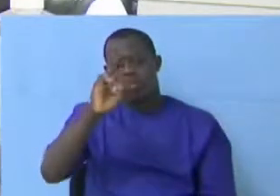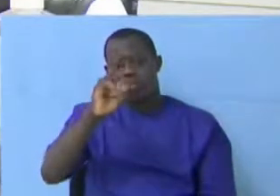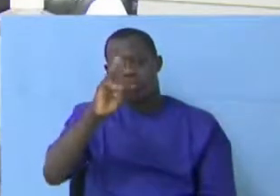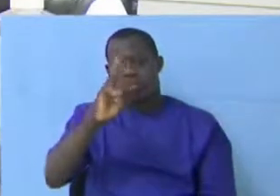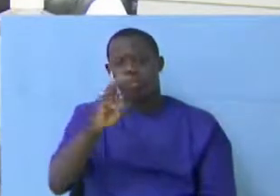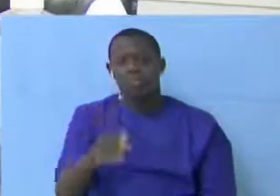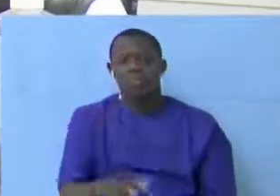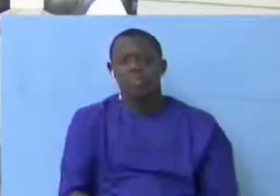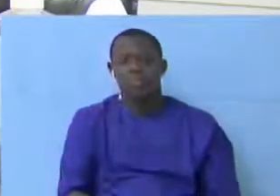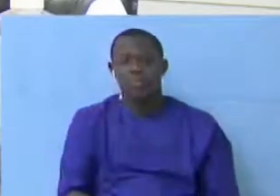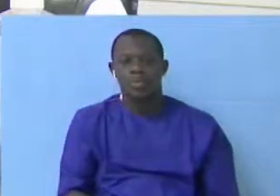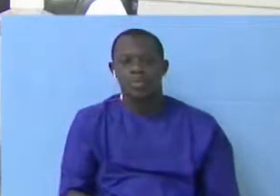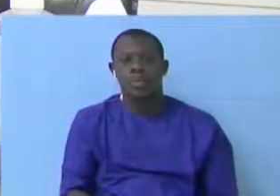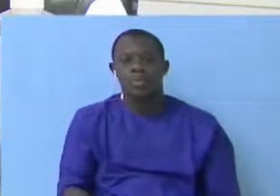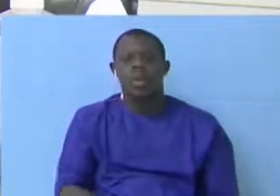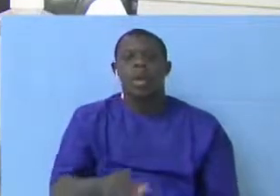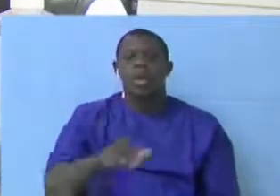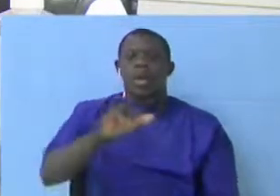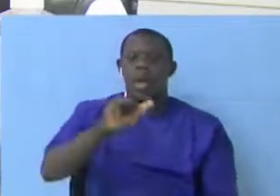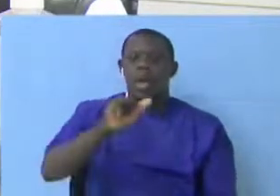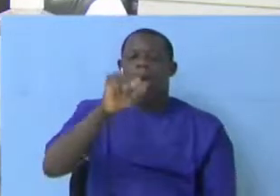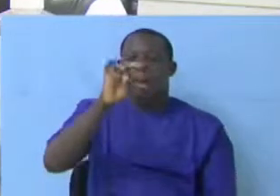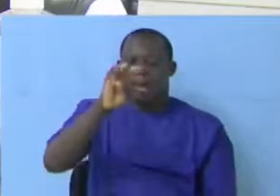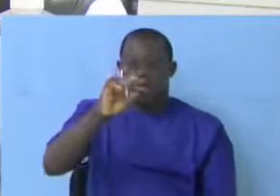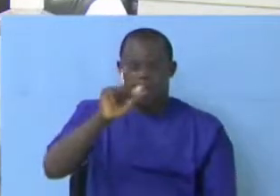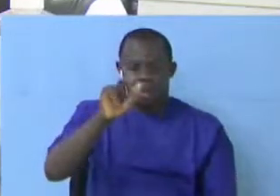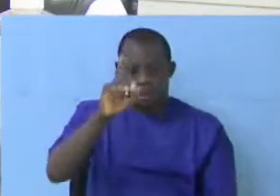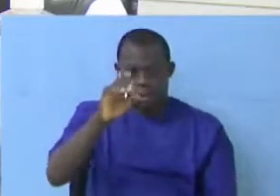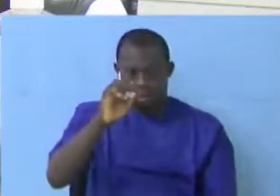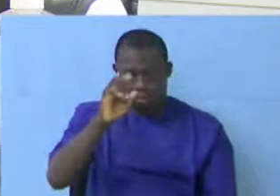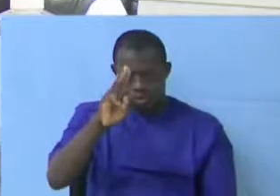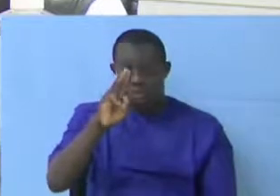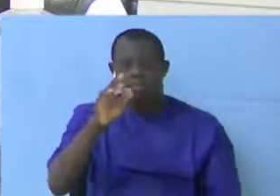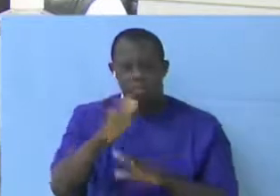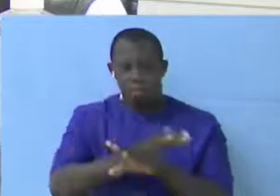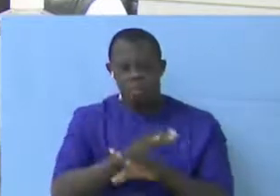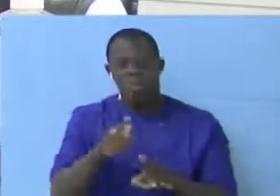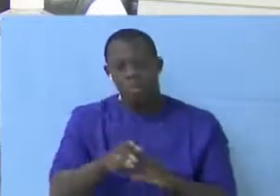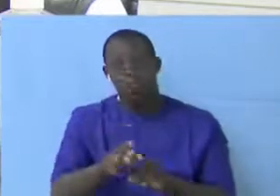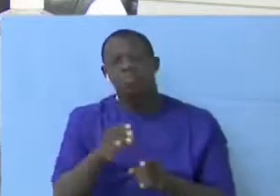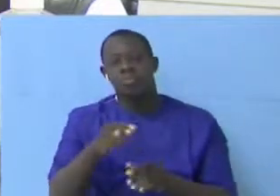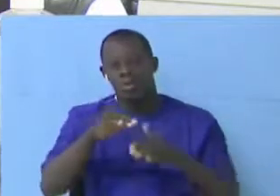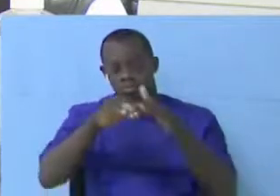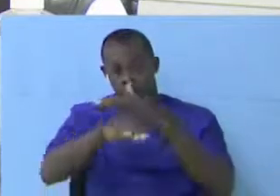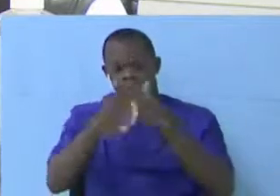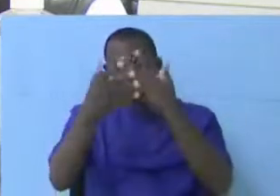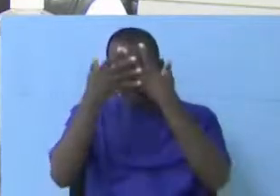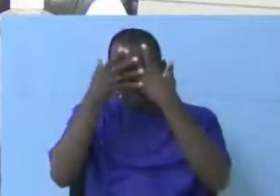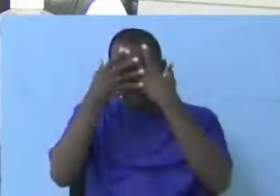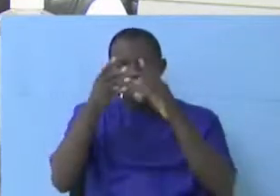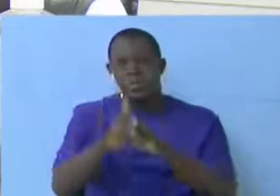So yeah, Amadou was put in cells, but on the second or third, Captain Job, like I said, I